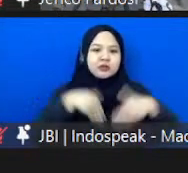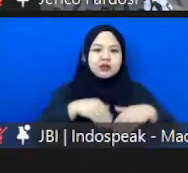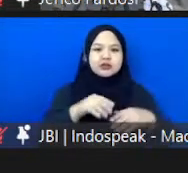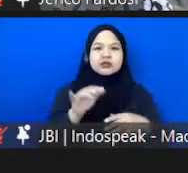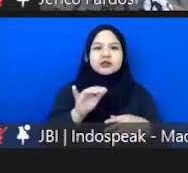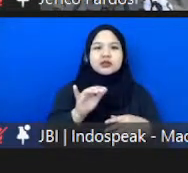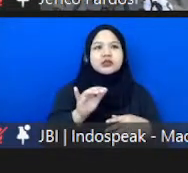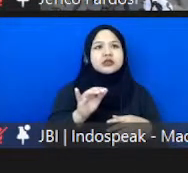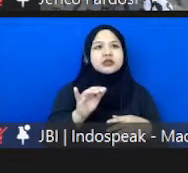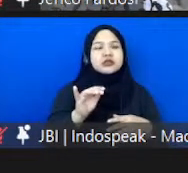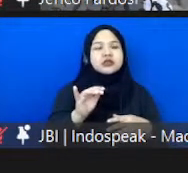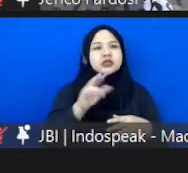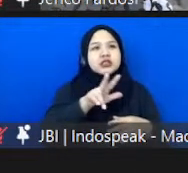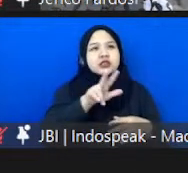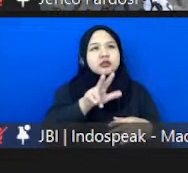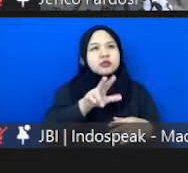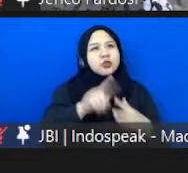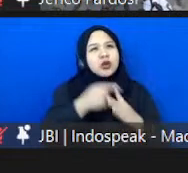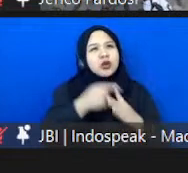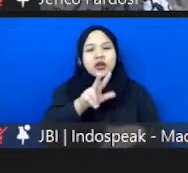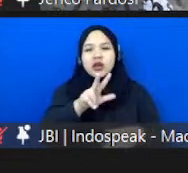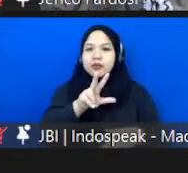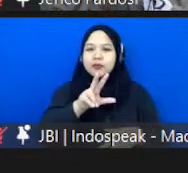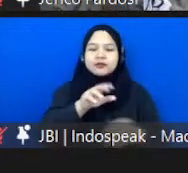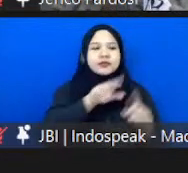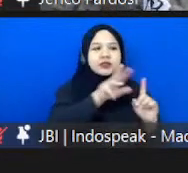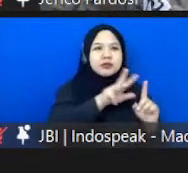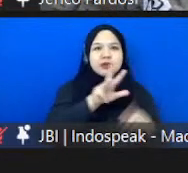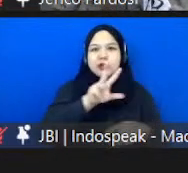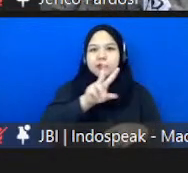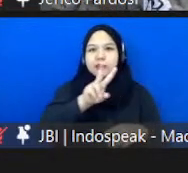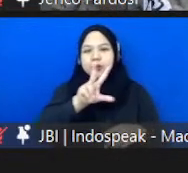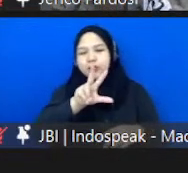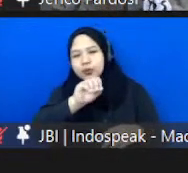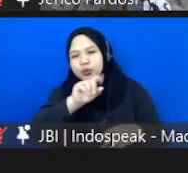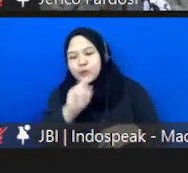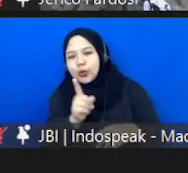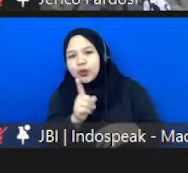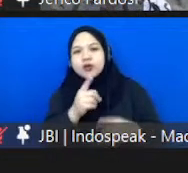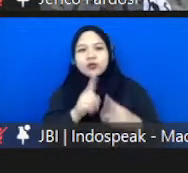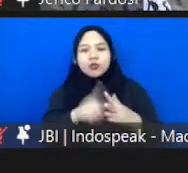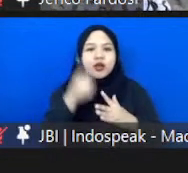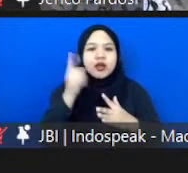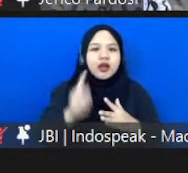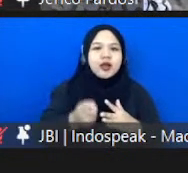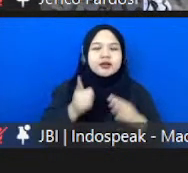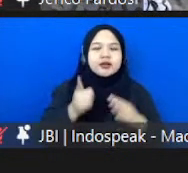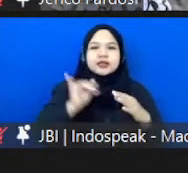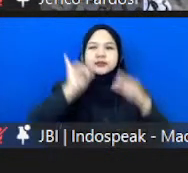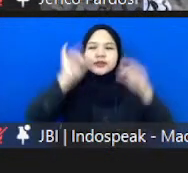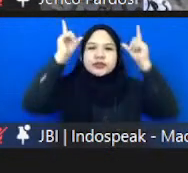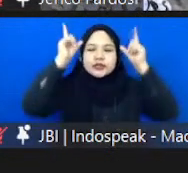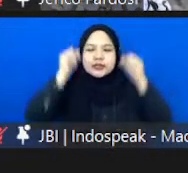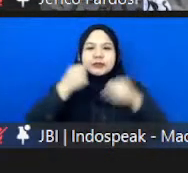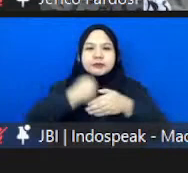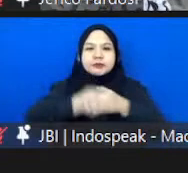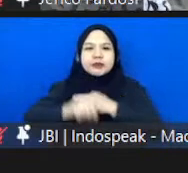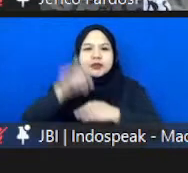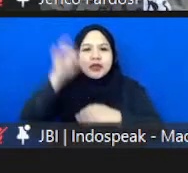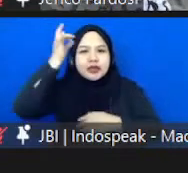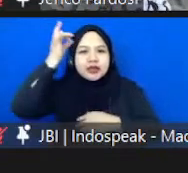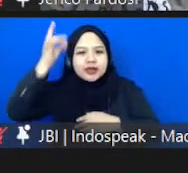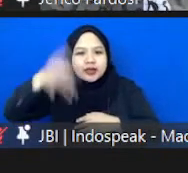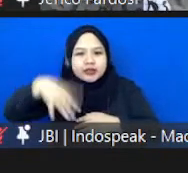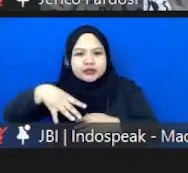Desa just after 1988. So that's why the utilization of birth attendant is also kind of like starting when the program kind of